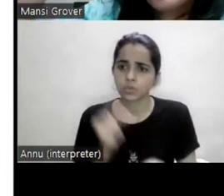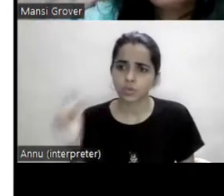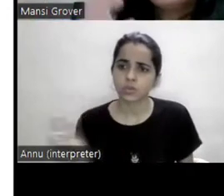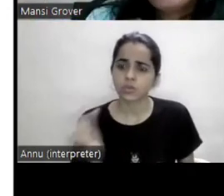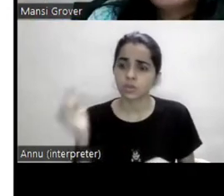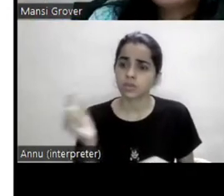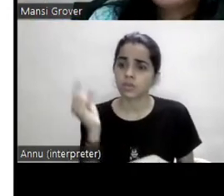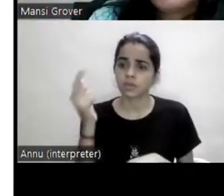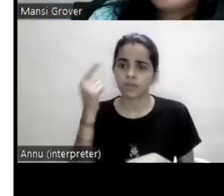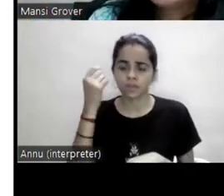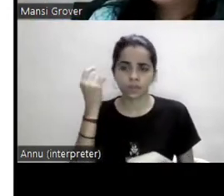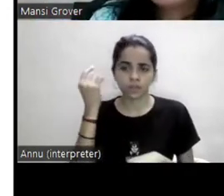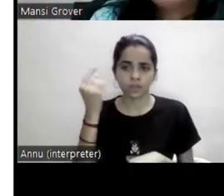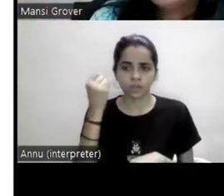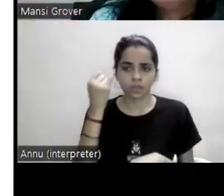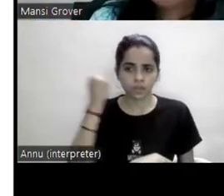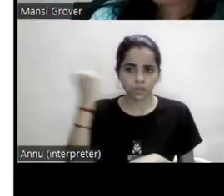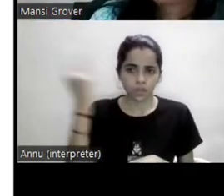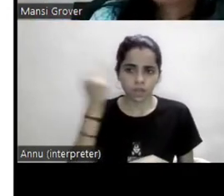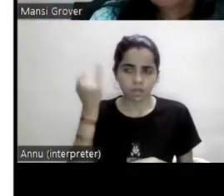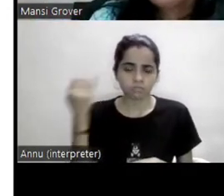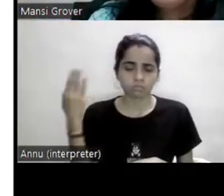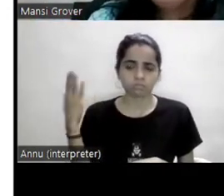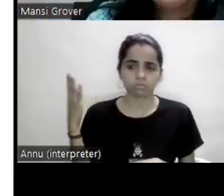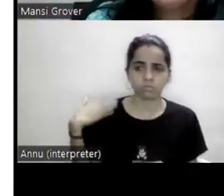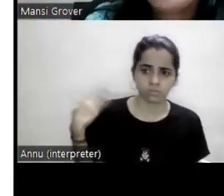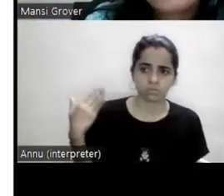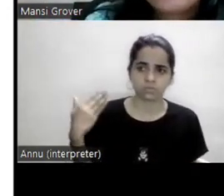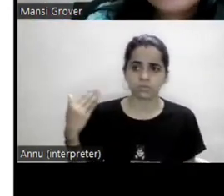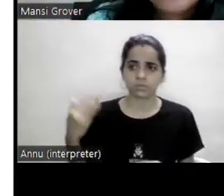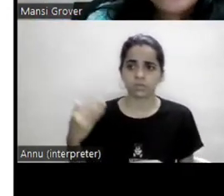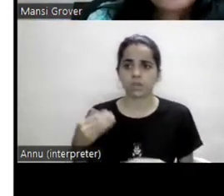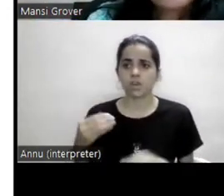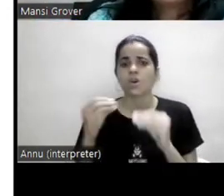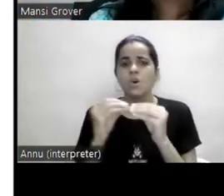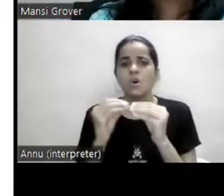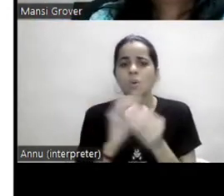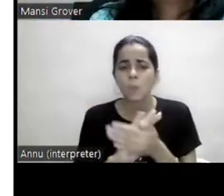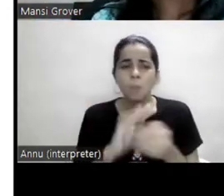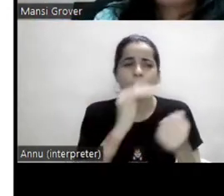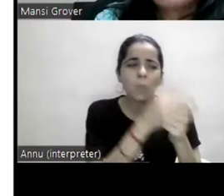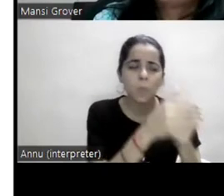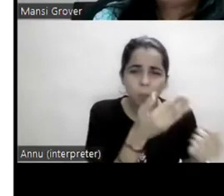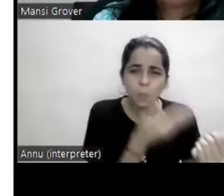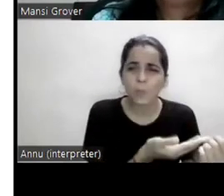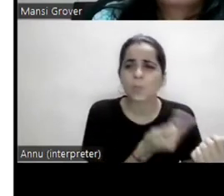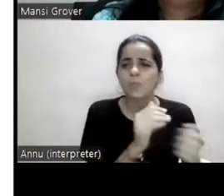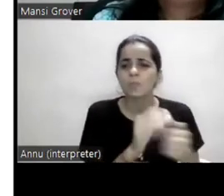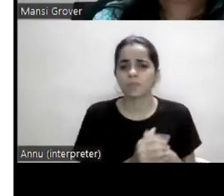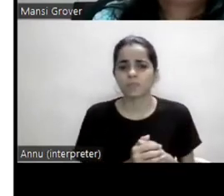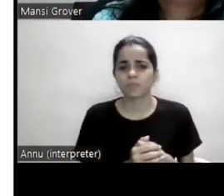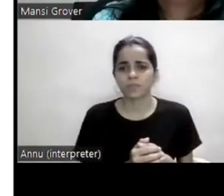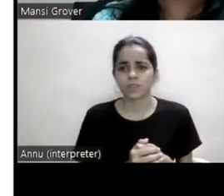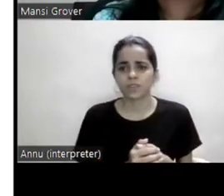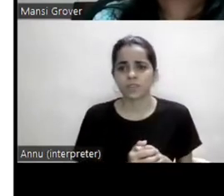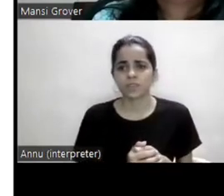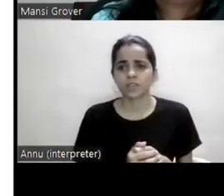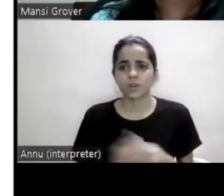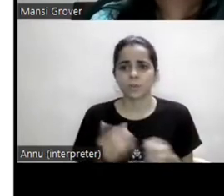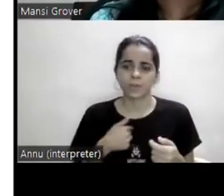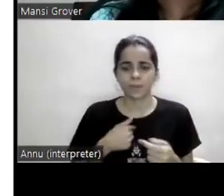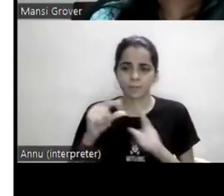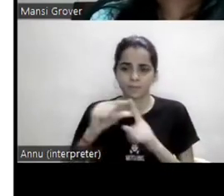the idea of, you know, calling somebody Bhola, or say, I am a Punjabi, so, you